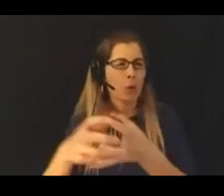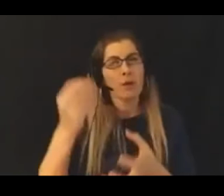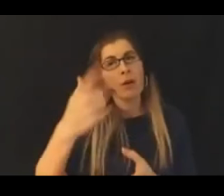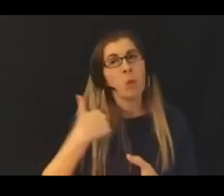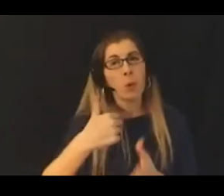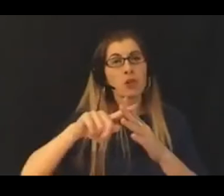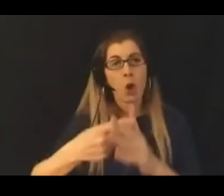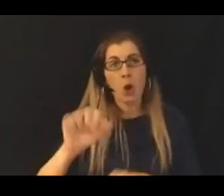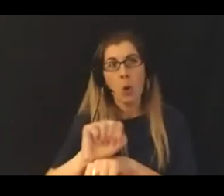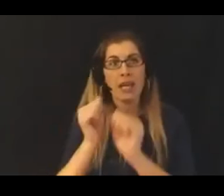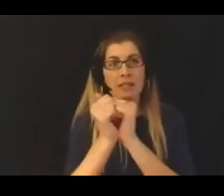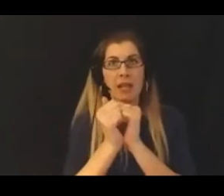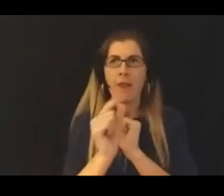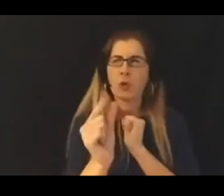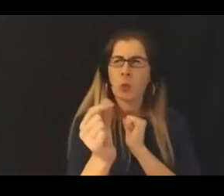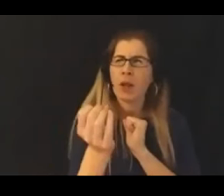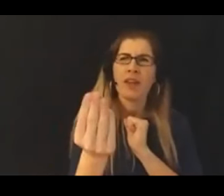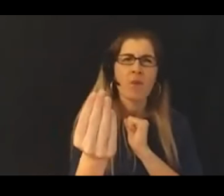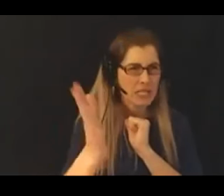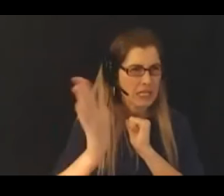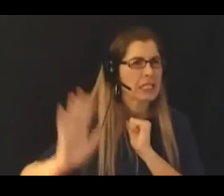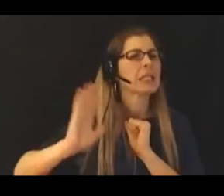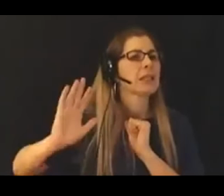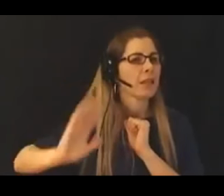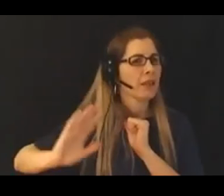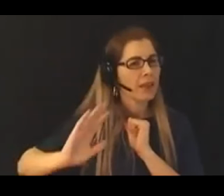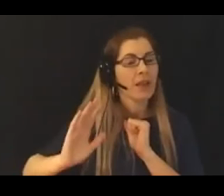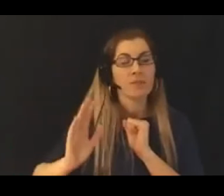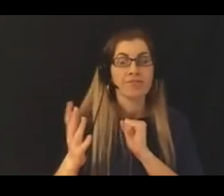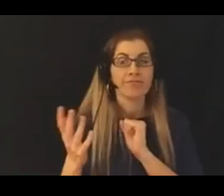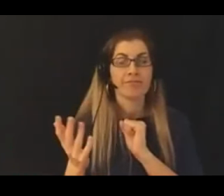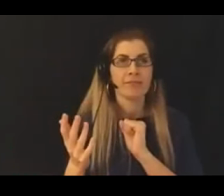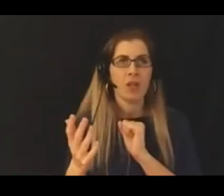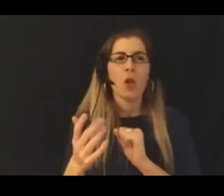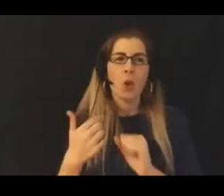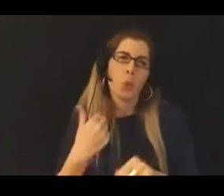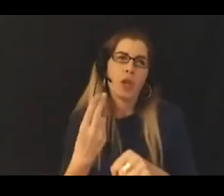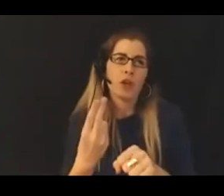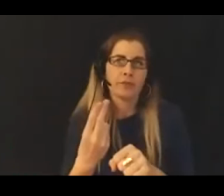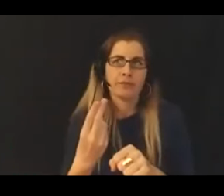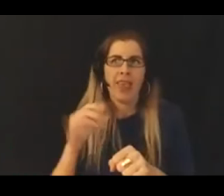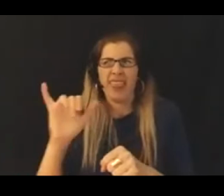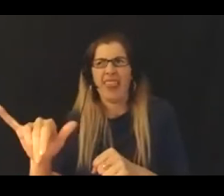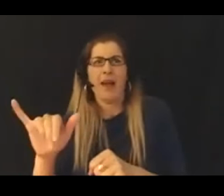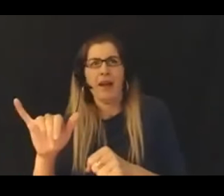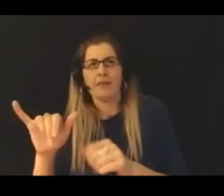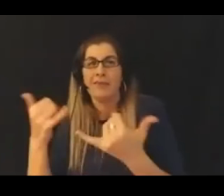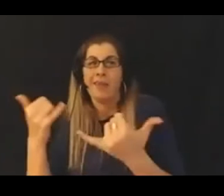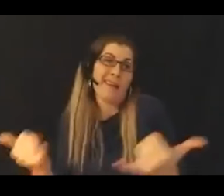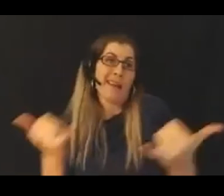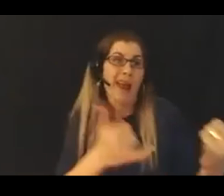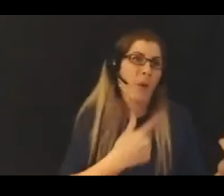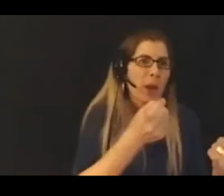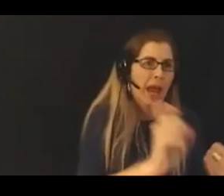in 2014, and we're using a lot of the same processes that we are all now forced to